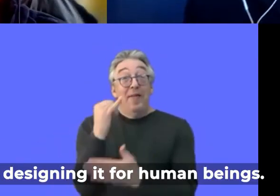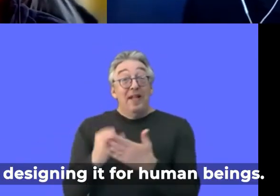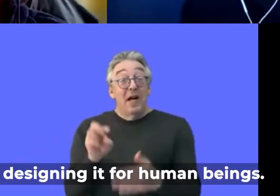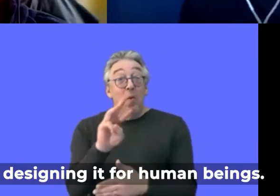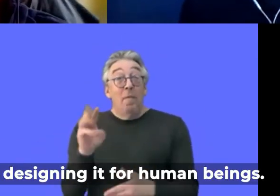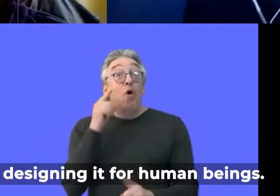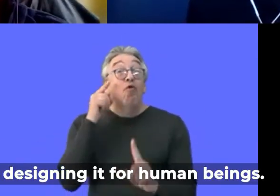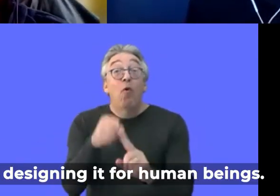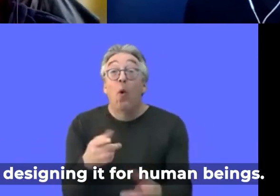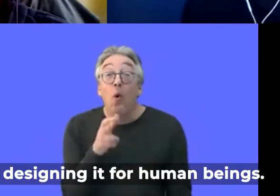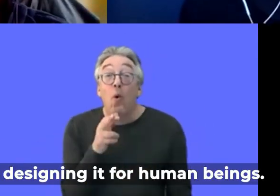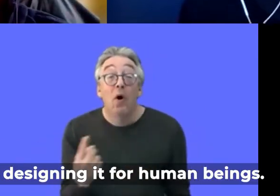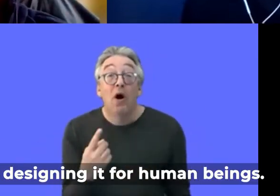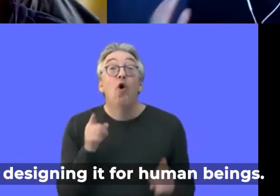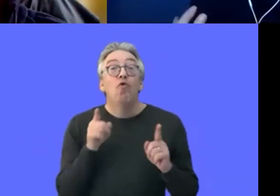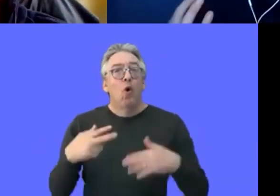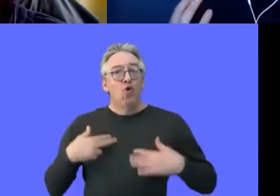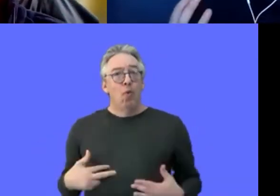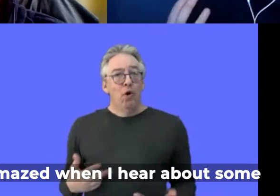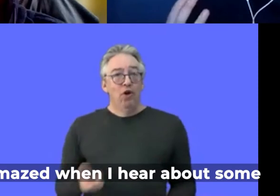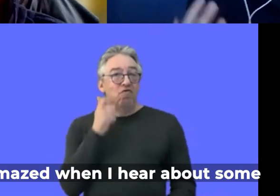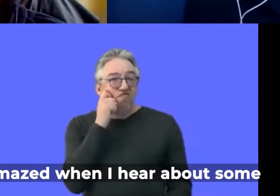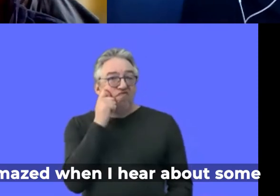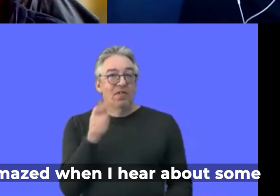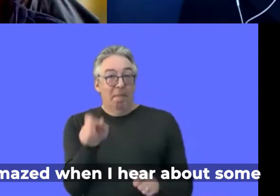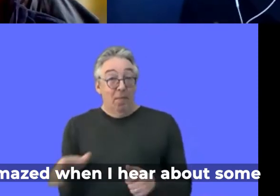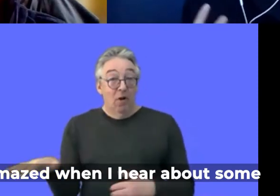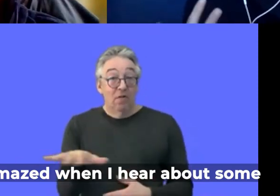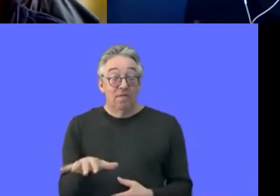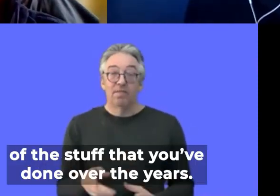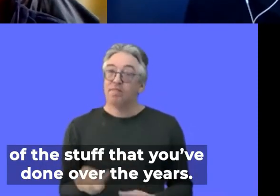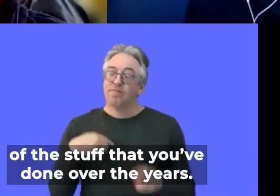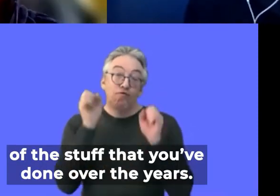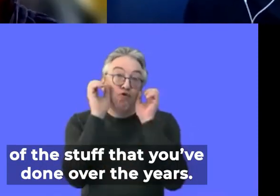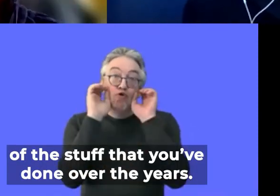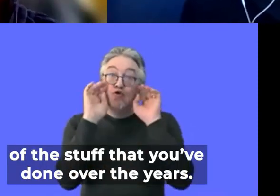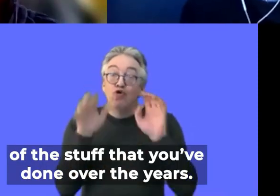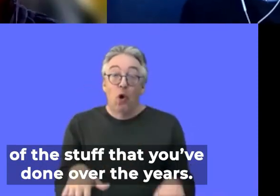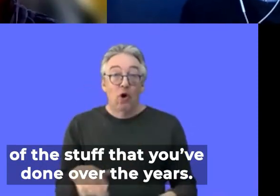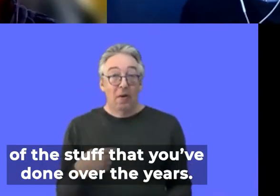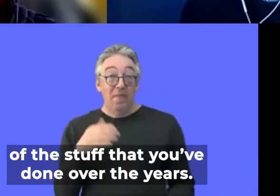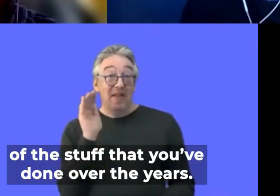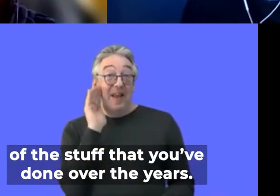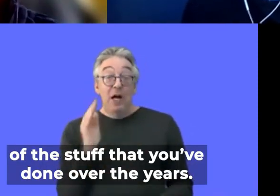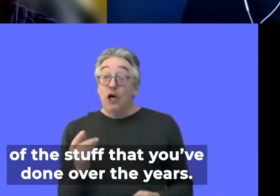we're designing it for human beings. And I'm amazed when I hear about some of the stuff that you've done over the